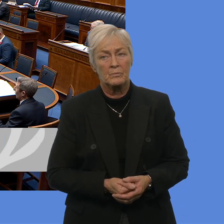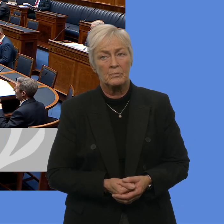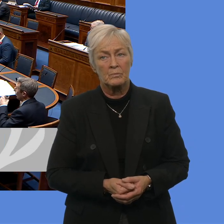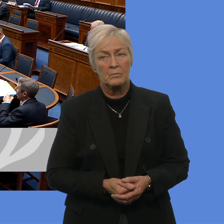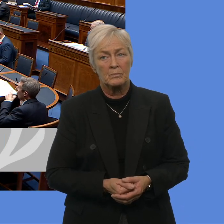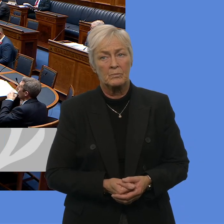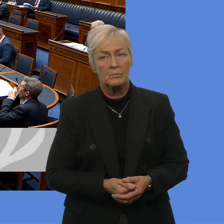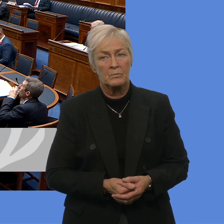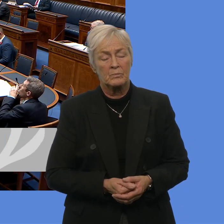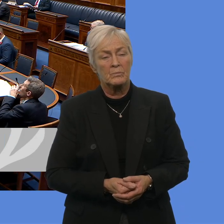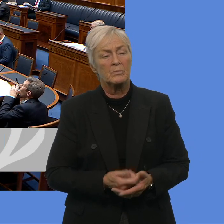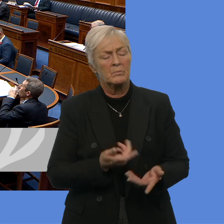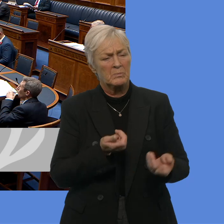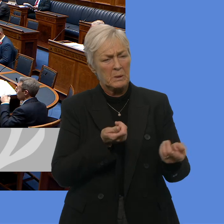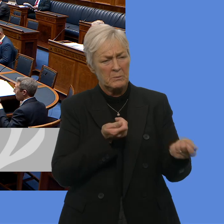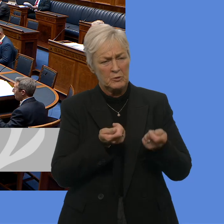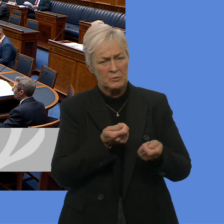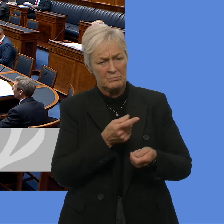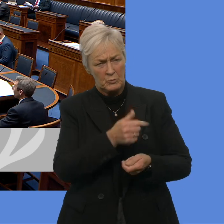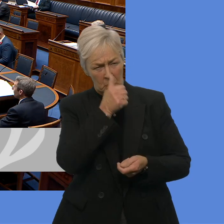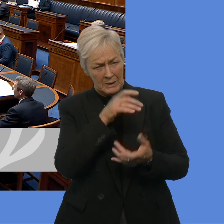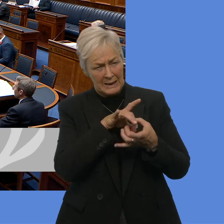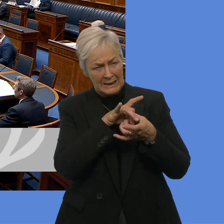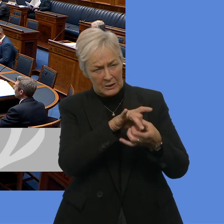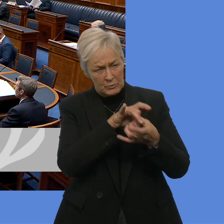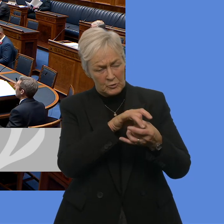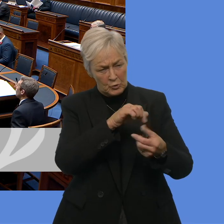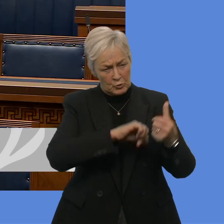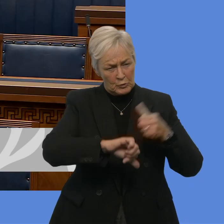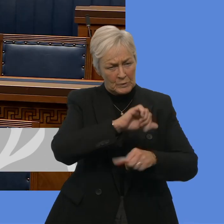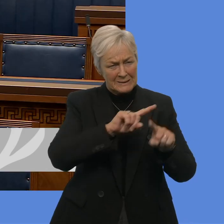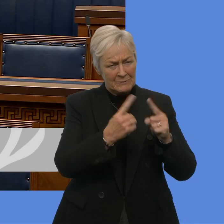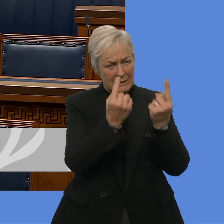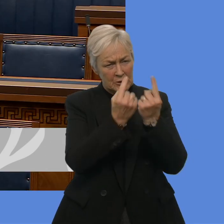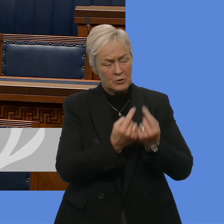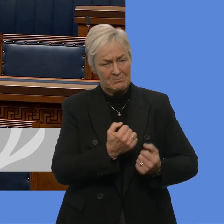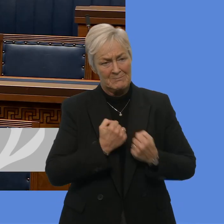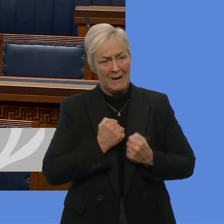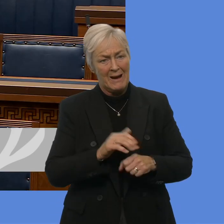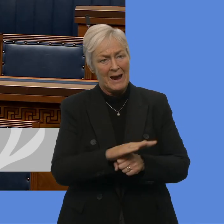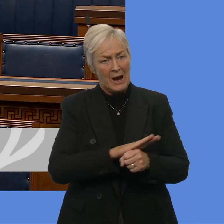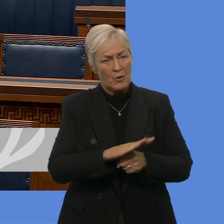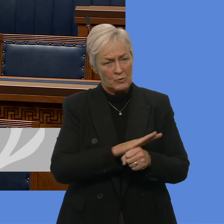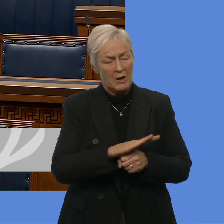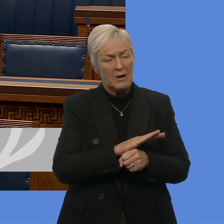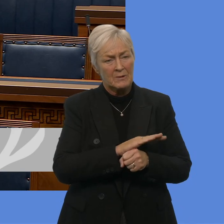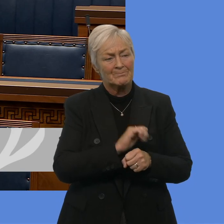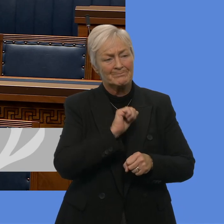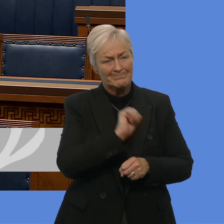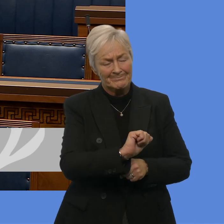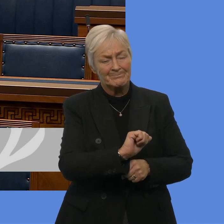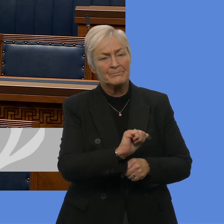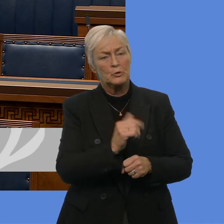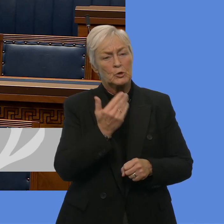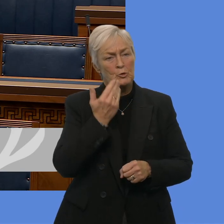John Corlea. Minister, you know that I have engaged with you around significant issues in my constituency in the Granville and Killishall areas. A